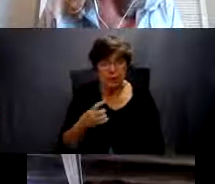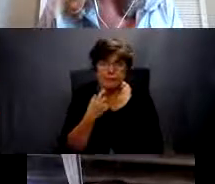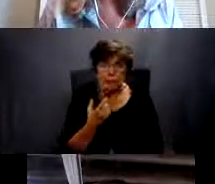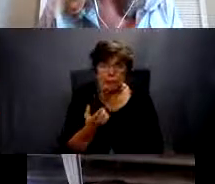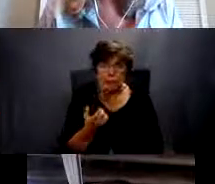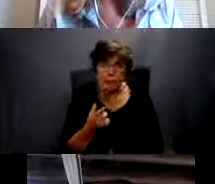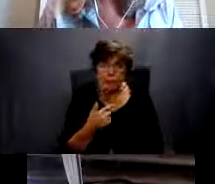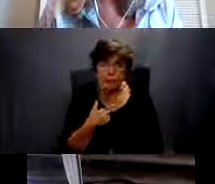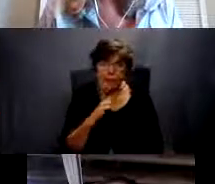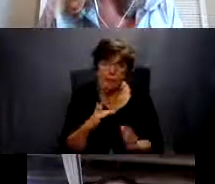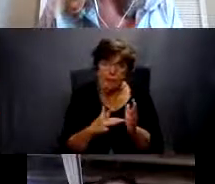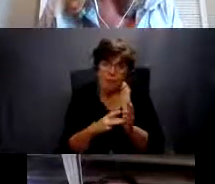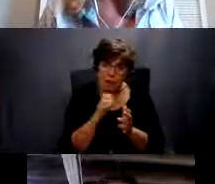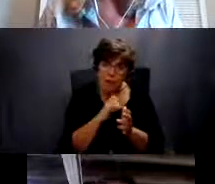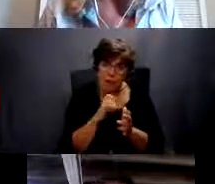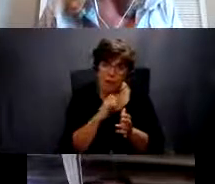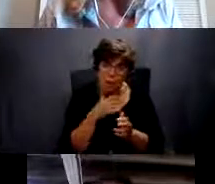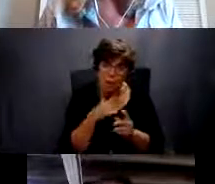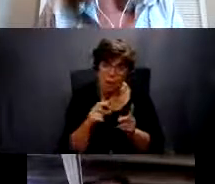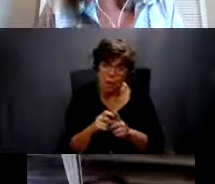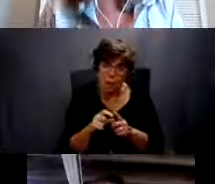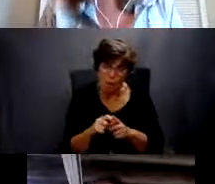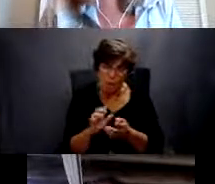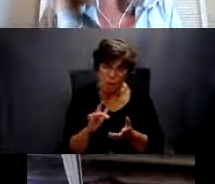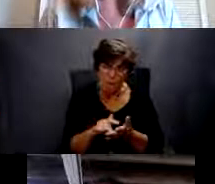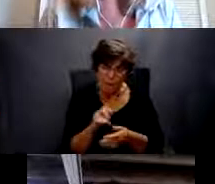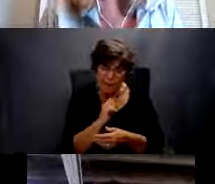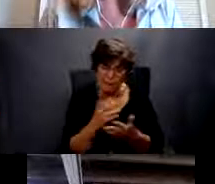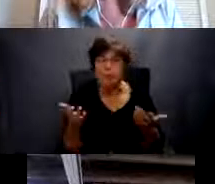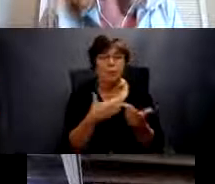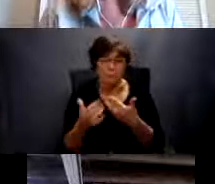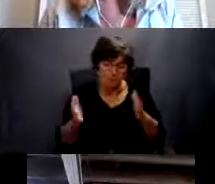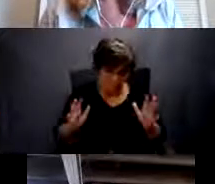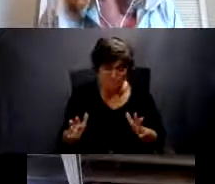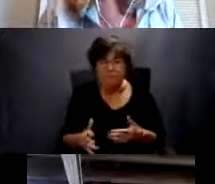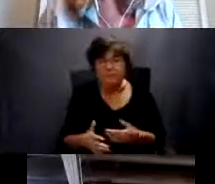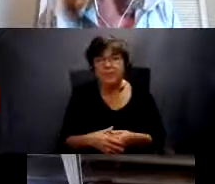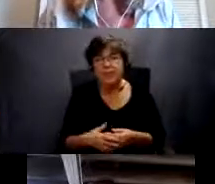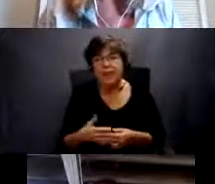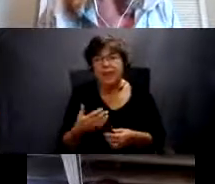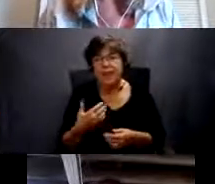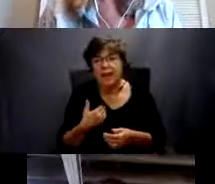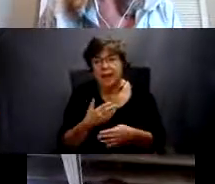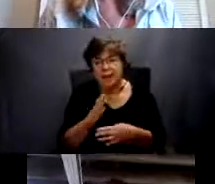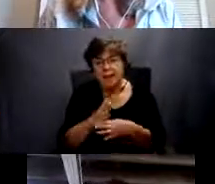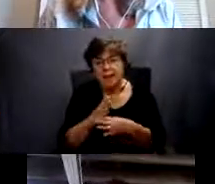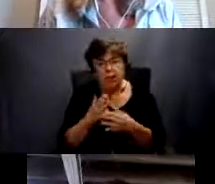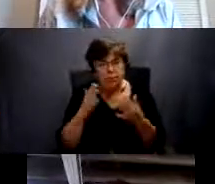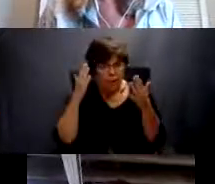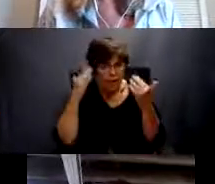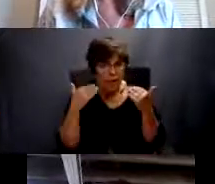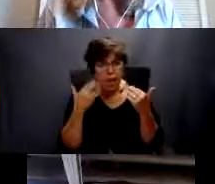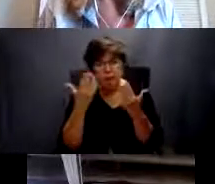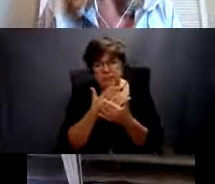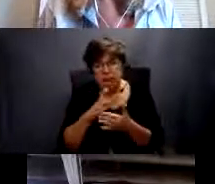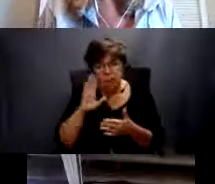middle age. I don't really care for that term, but I guess that describes it. medium hair, dark brown,